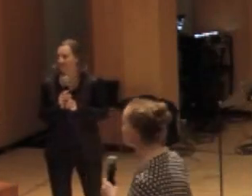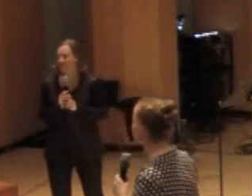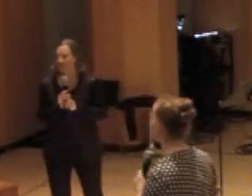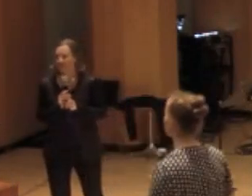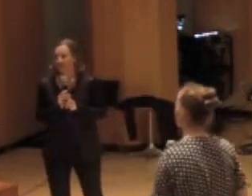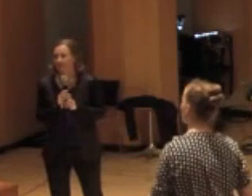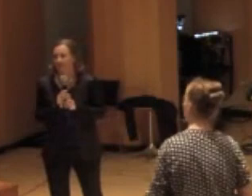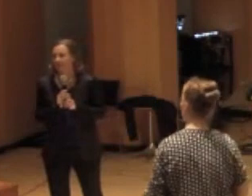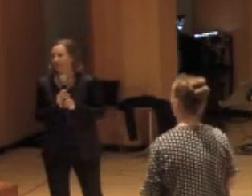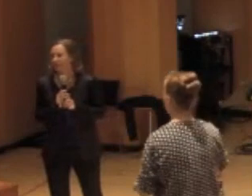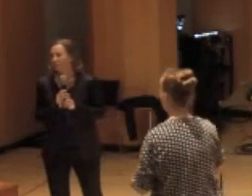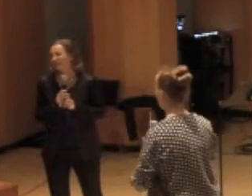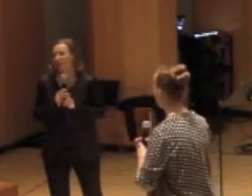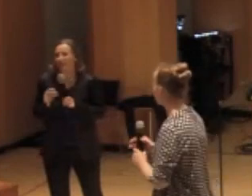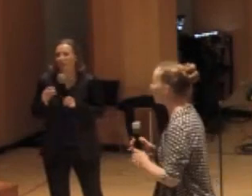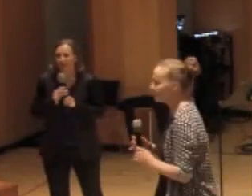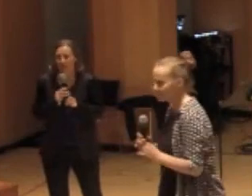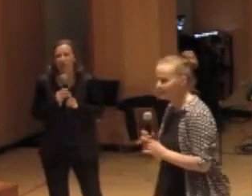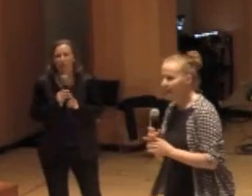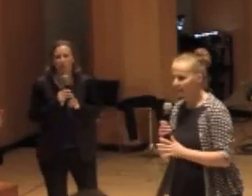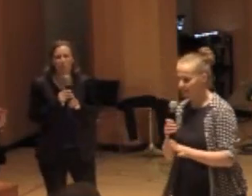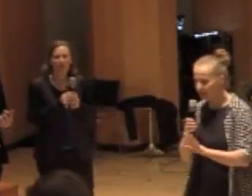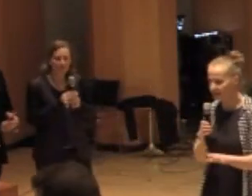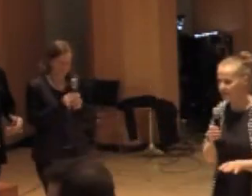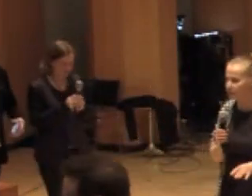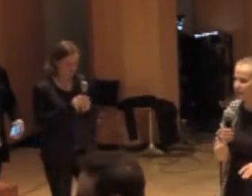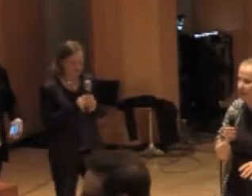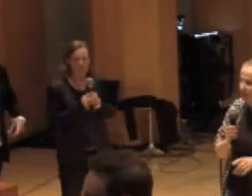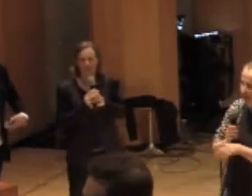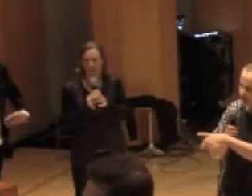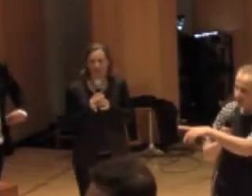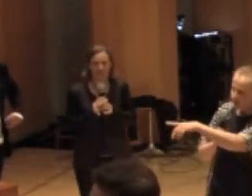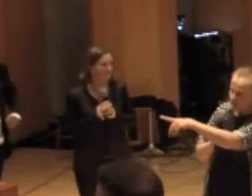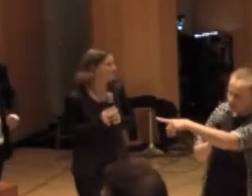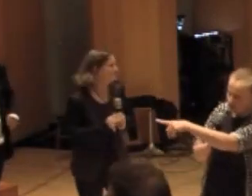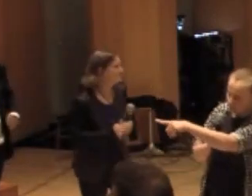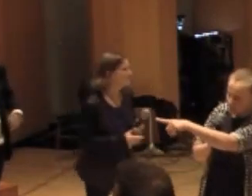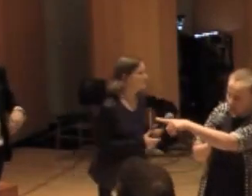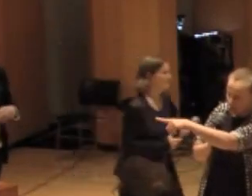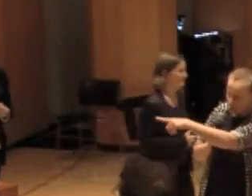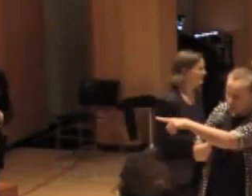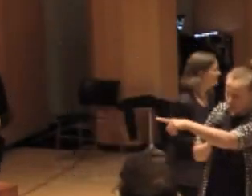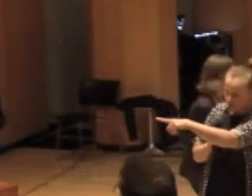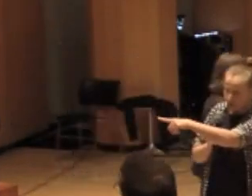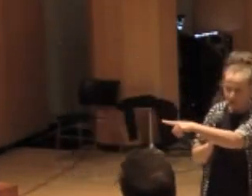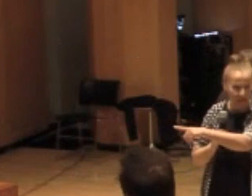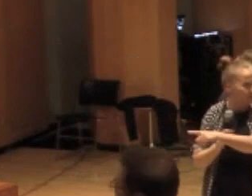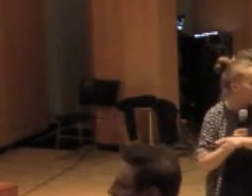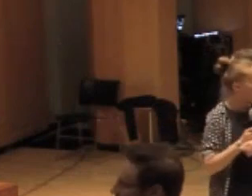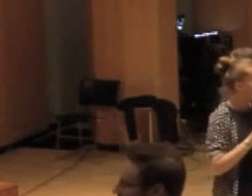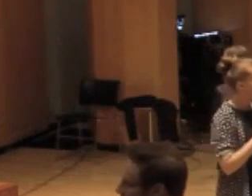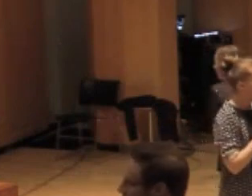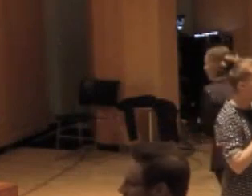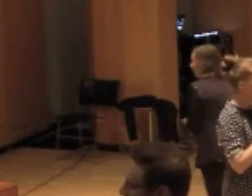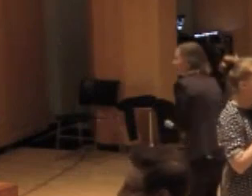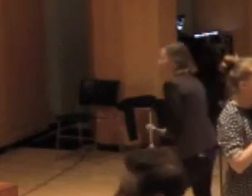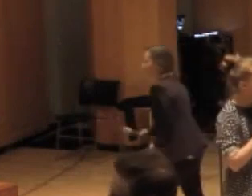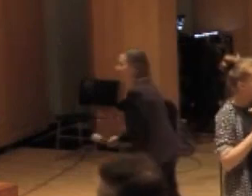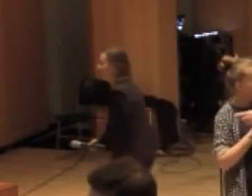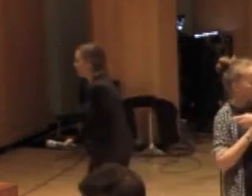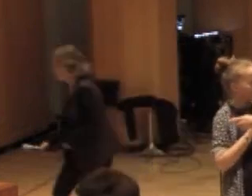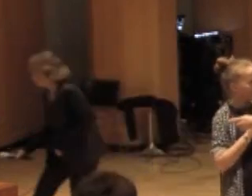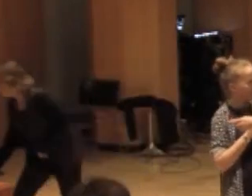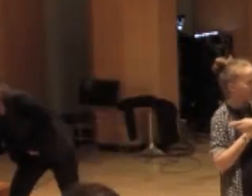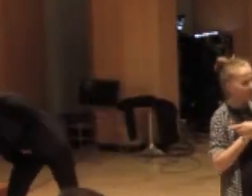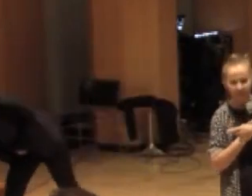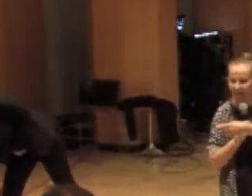o'clock in in 10 minutes one o'clock one o' yeah yeah let's do one there is some snacks I think over there Stephen right